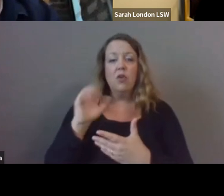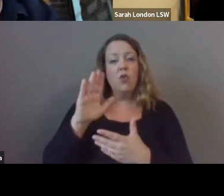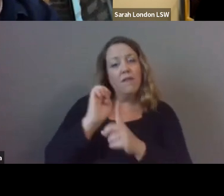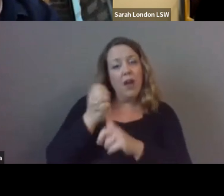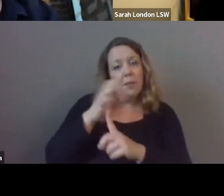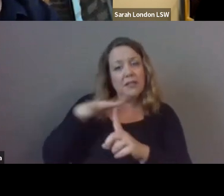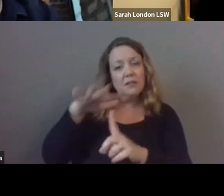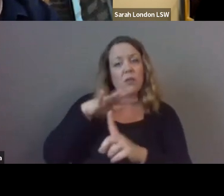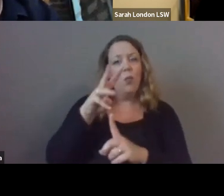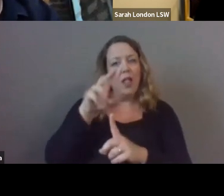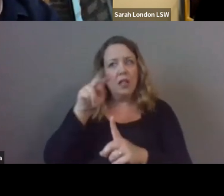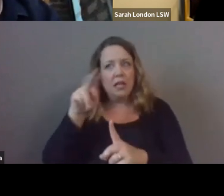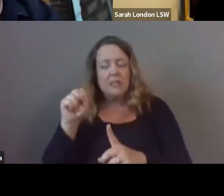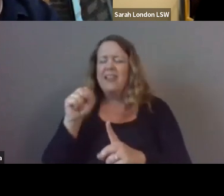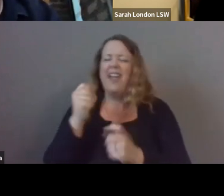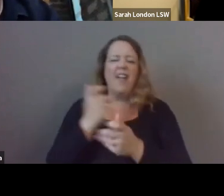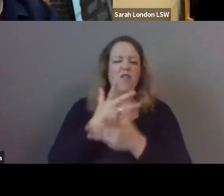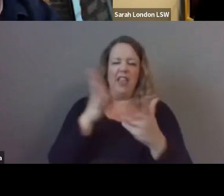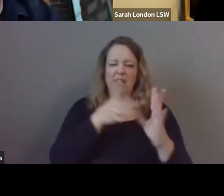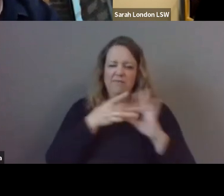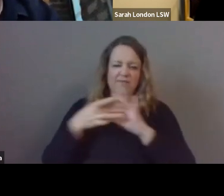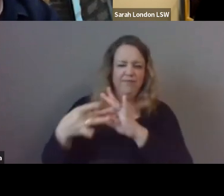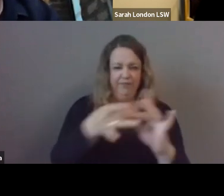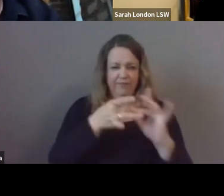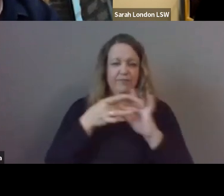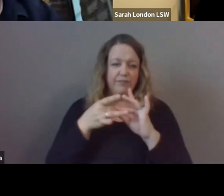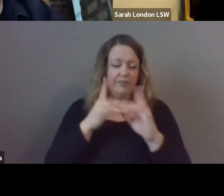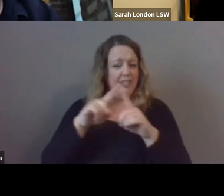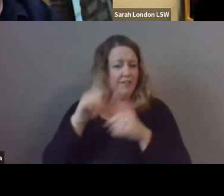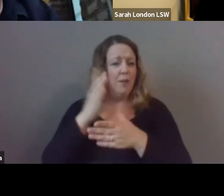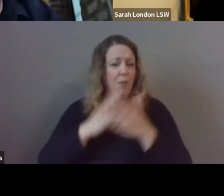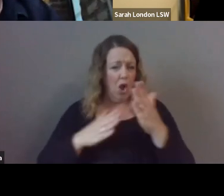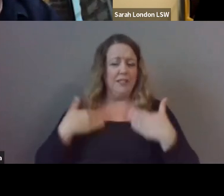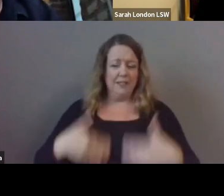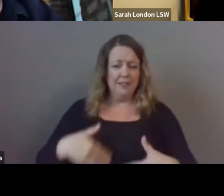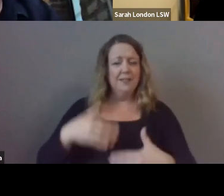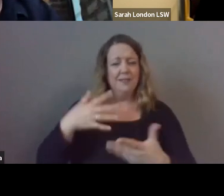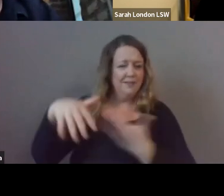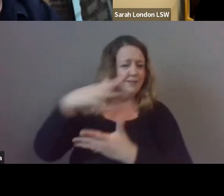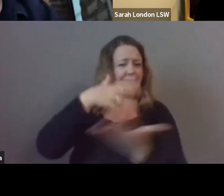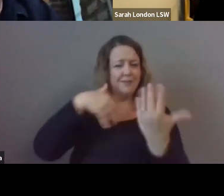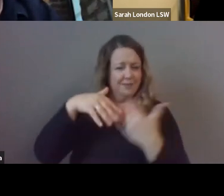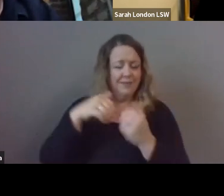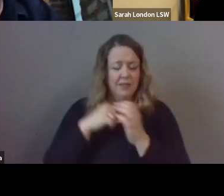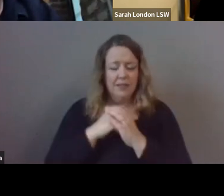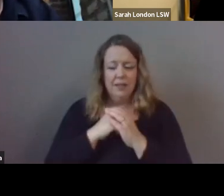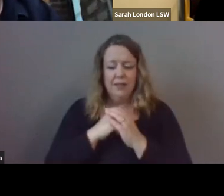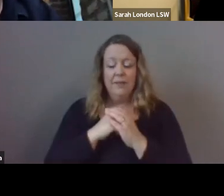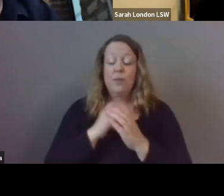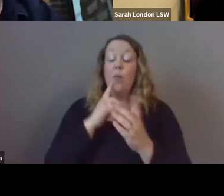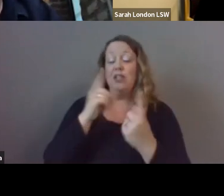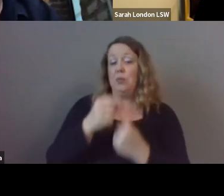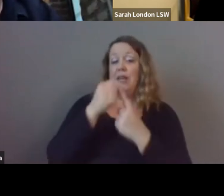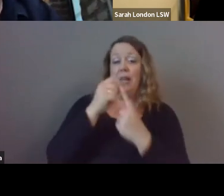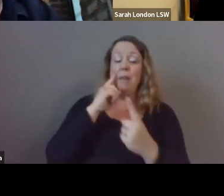all of these things are interconnected and so what's unique about coaches and high quality coaches is that